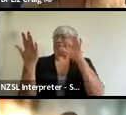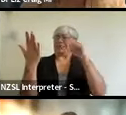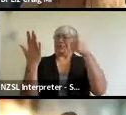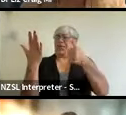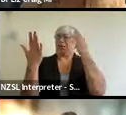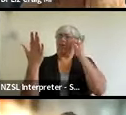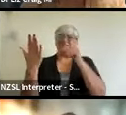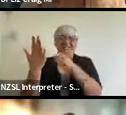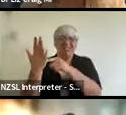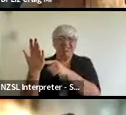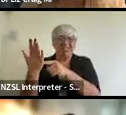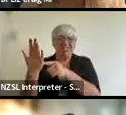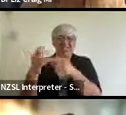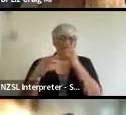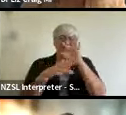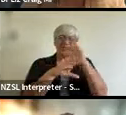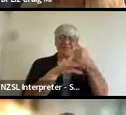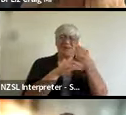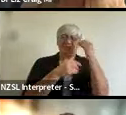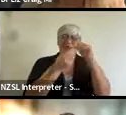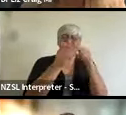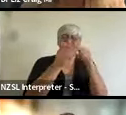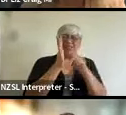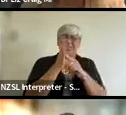They're utterly not